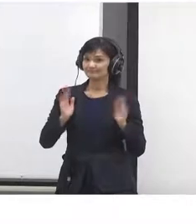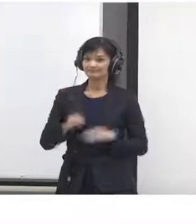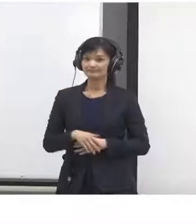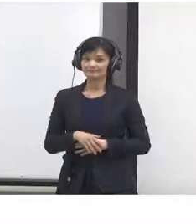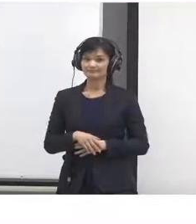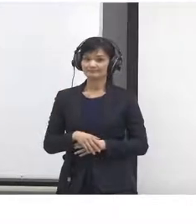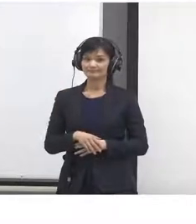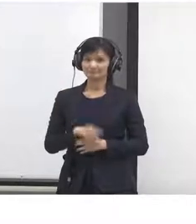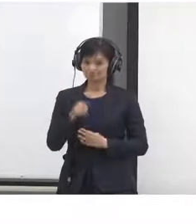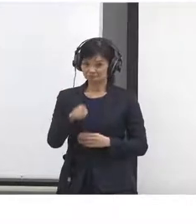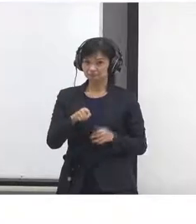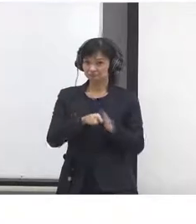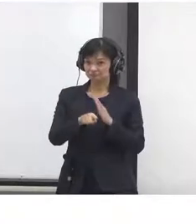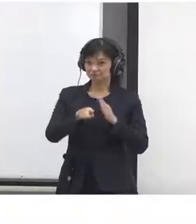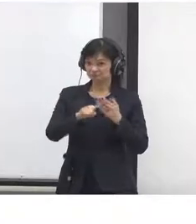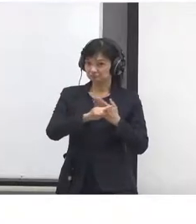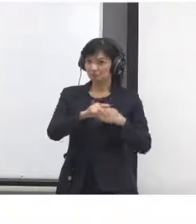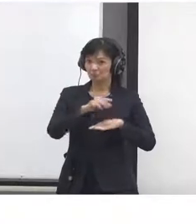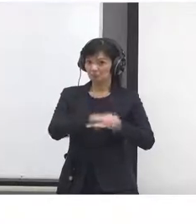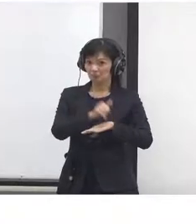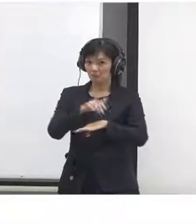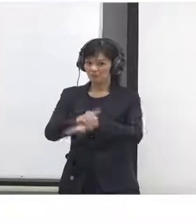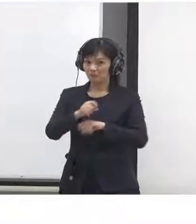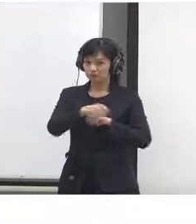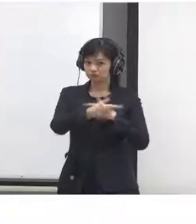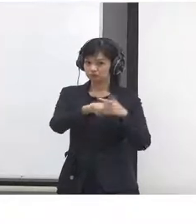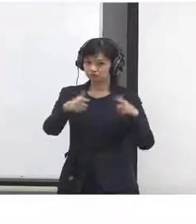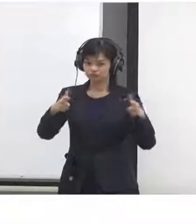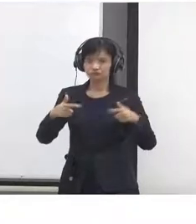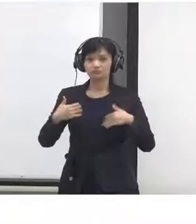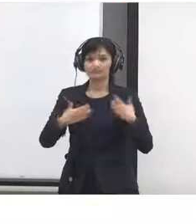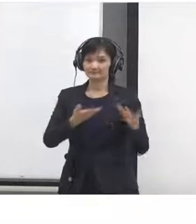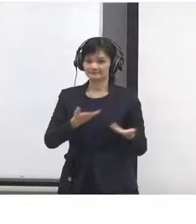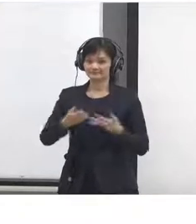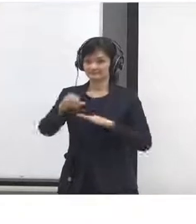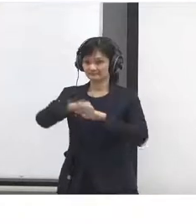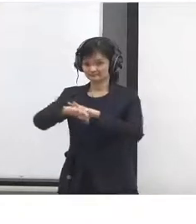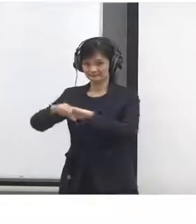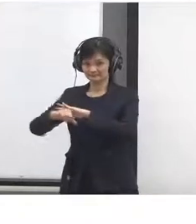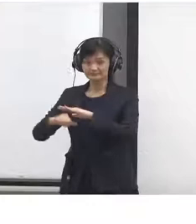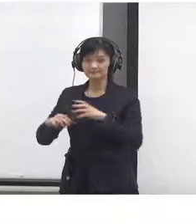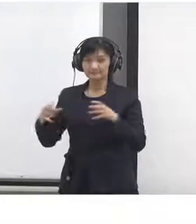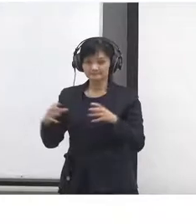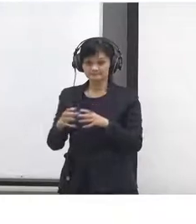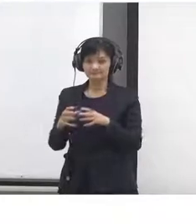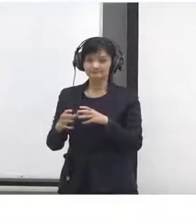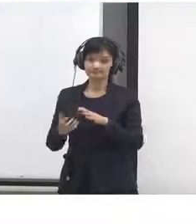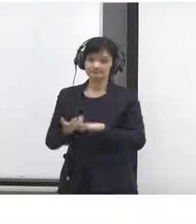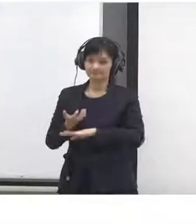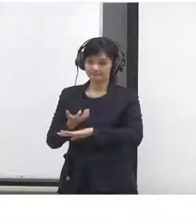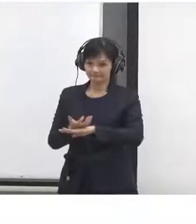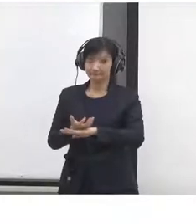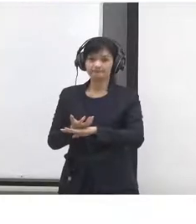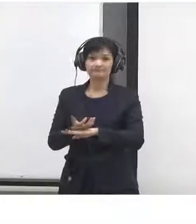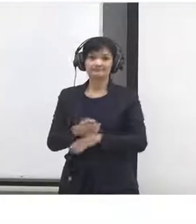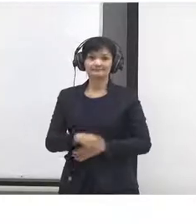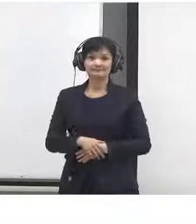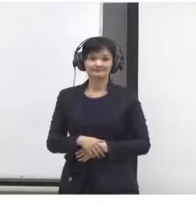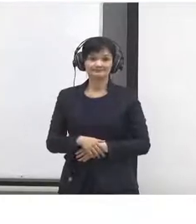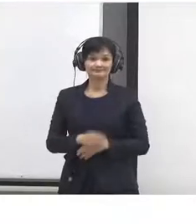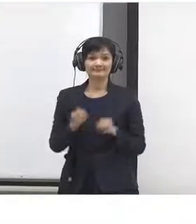have, you can do a lot of things in it. Mm. Thank you so much.